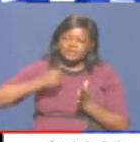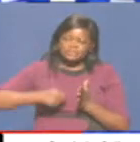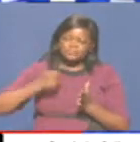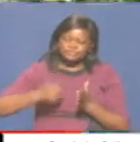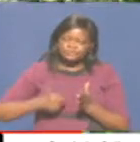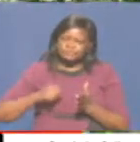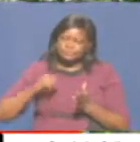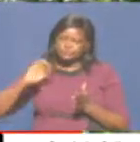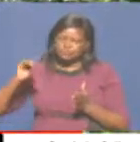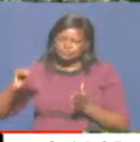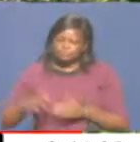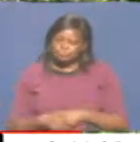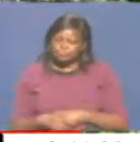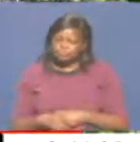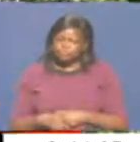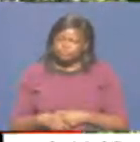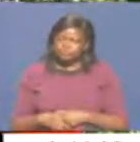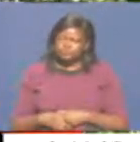County.